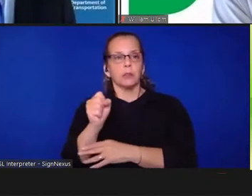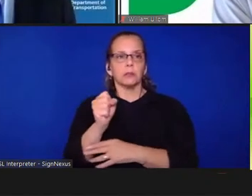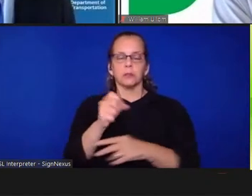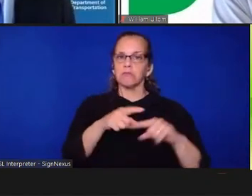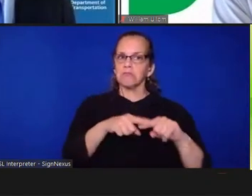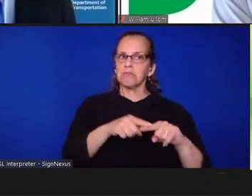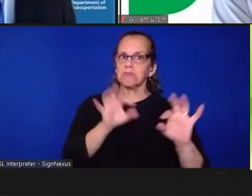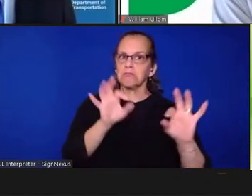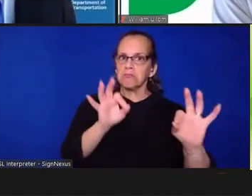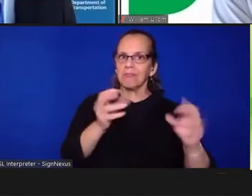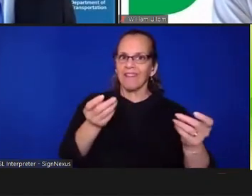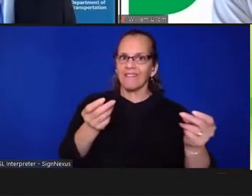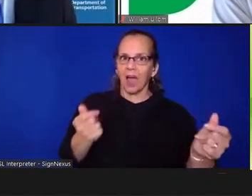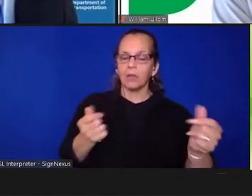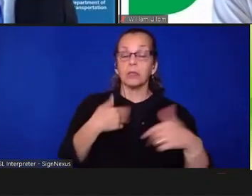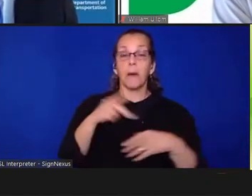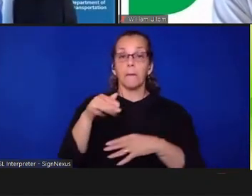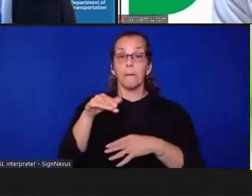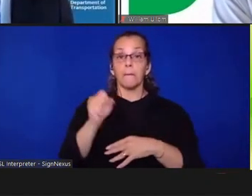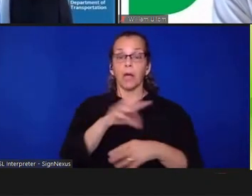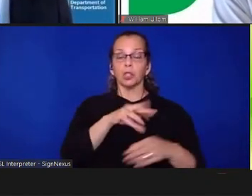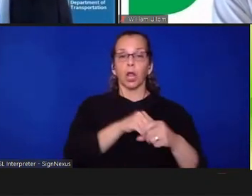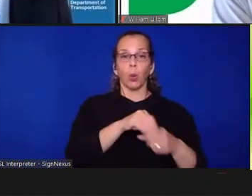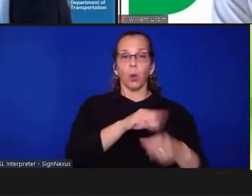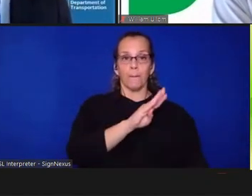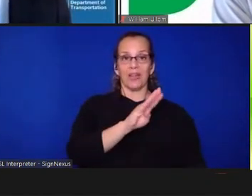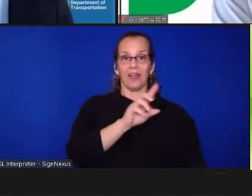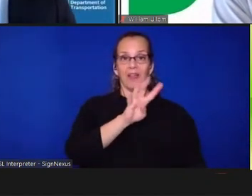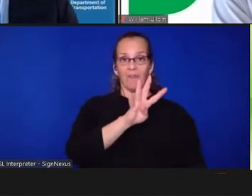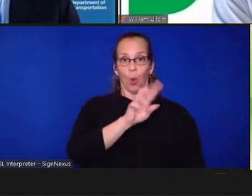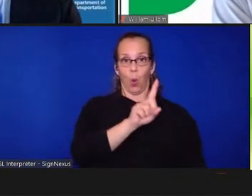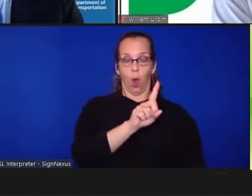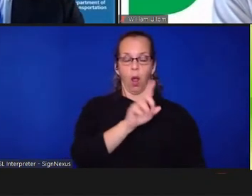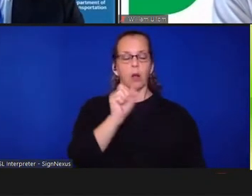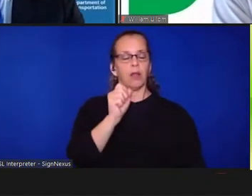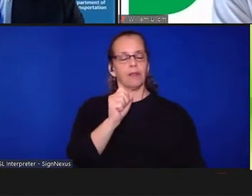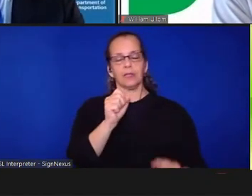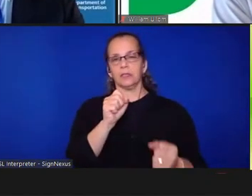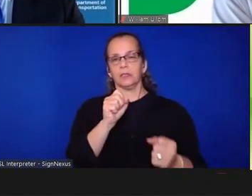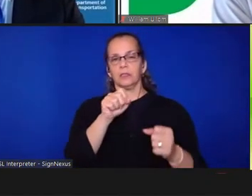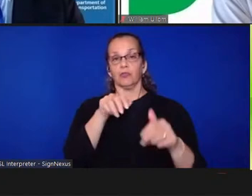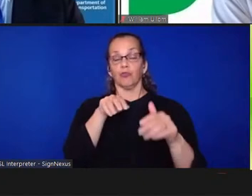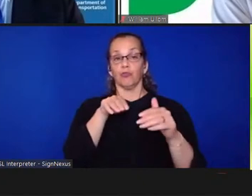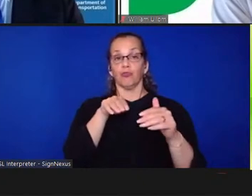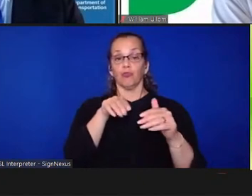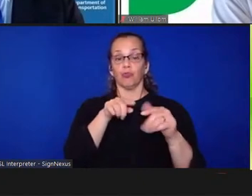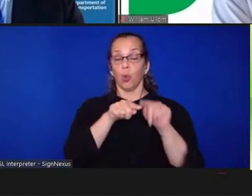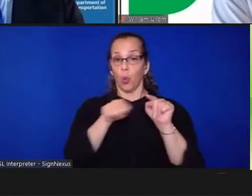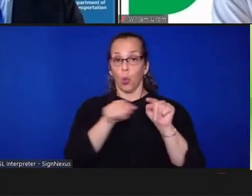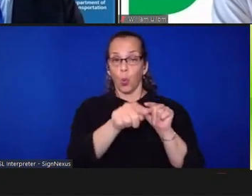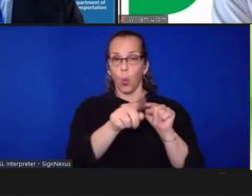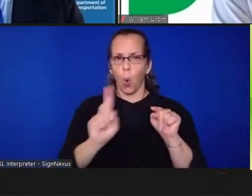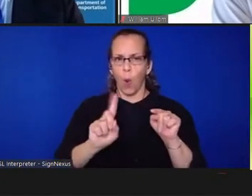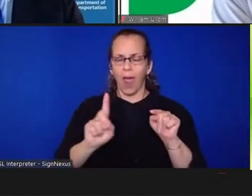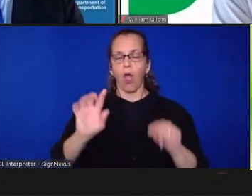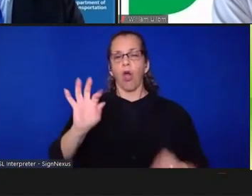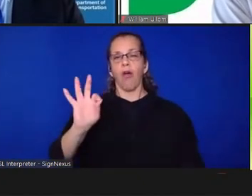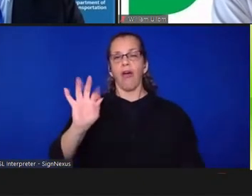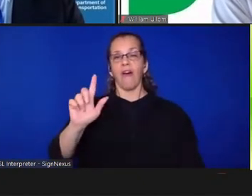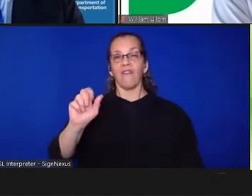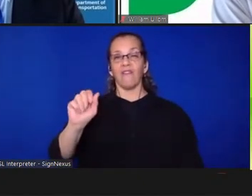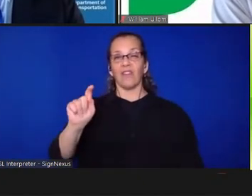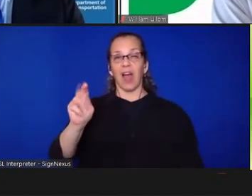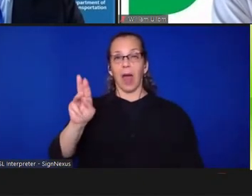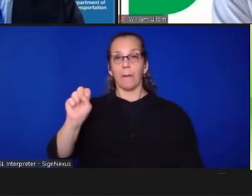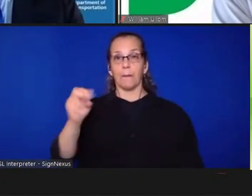my bus options include the b41 which runs on the extremely congested Flatbush Avenue and takes much longer than it should